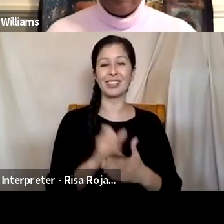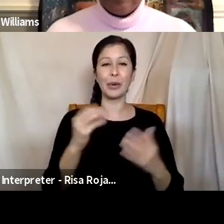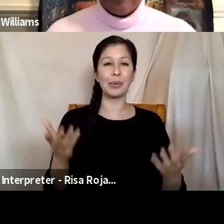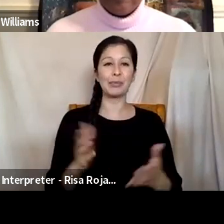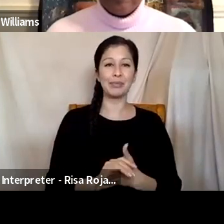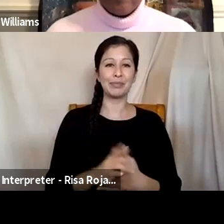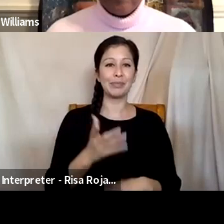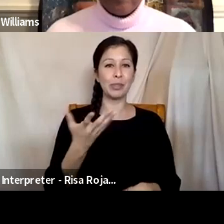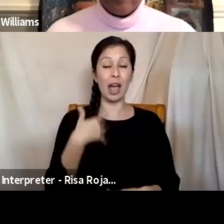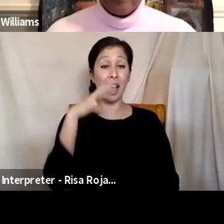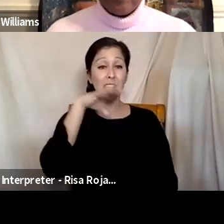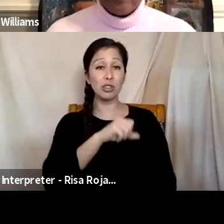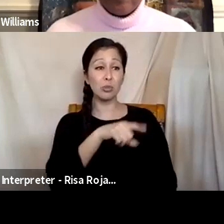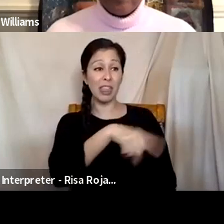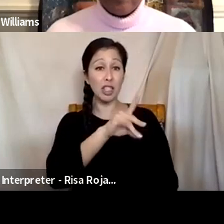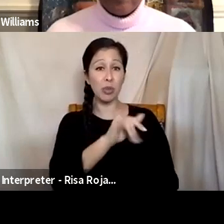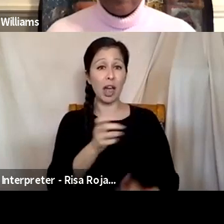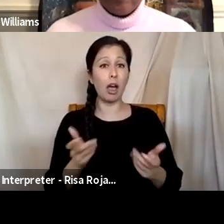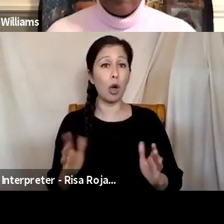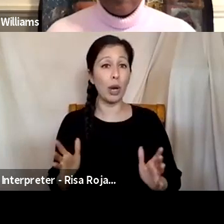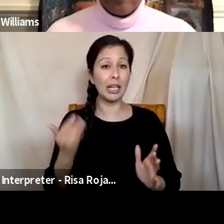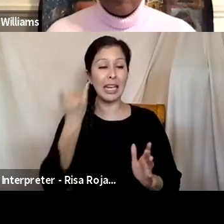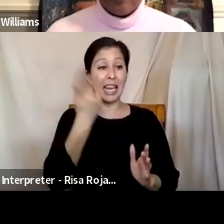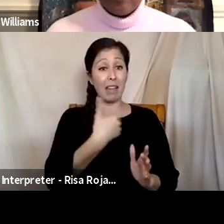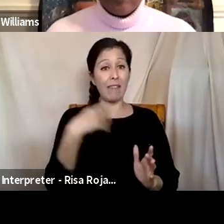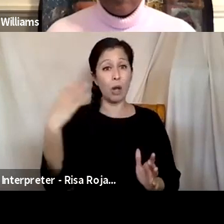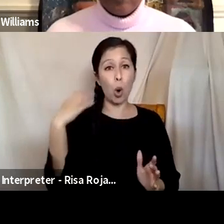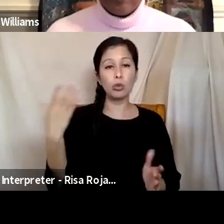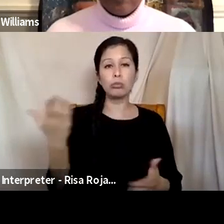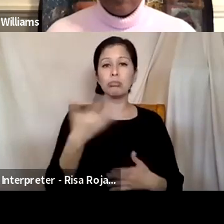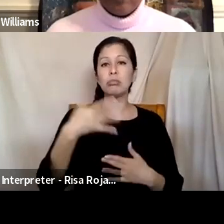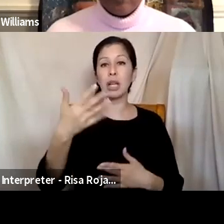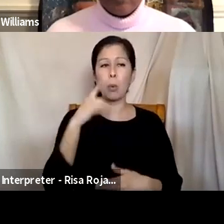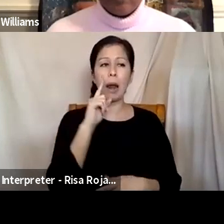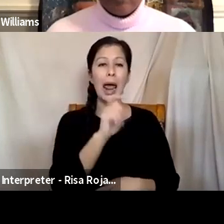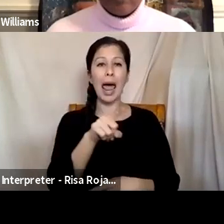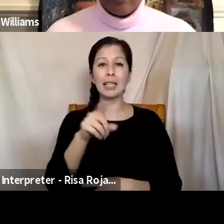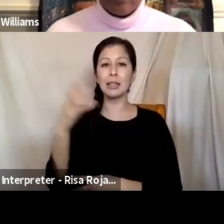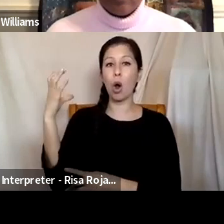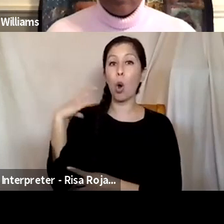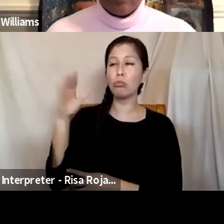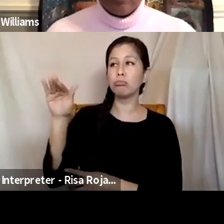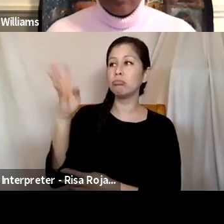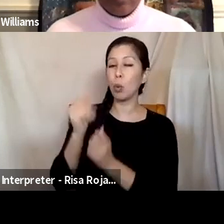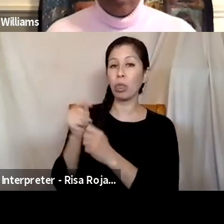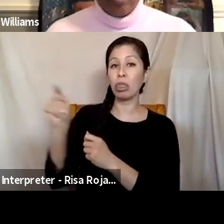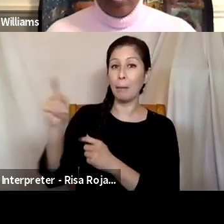So I just assume that they're doing that. If they have a coach, sometimes I'll ask a coach and talk to them,